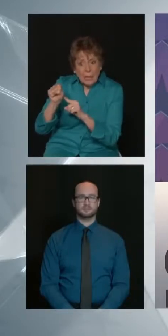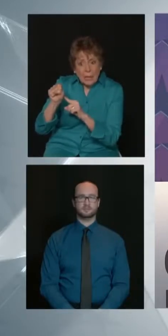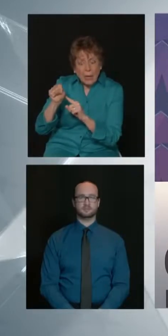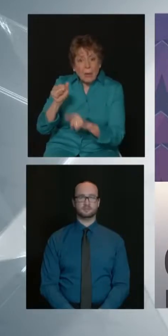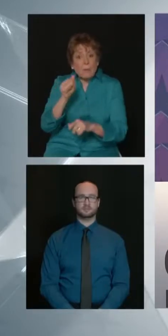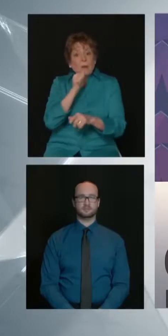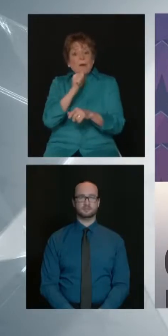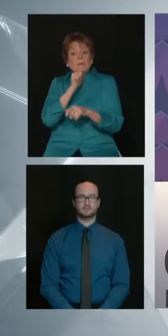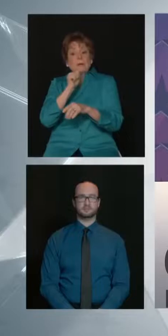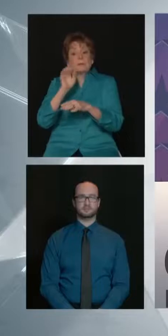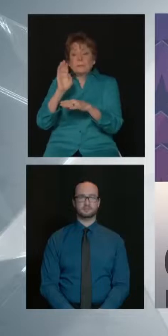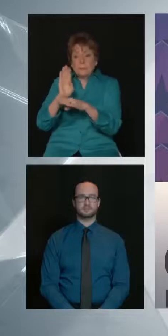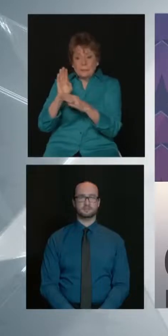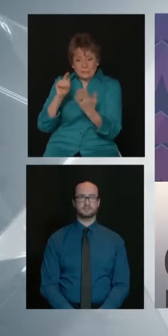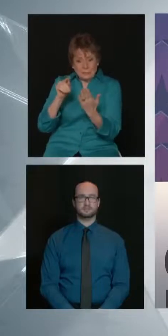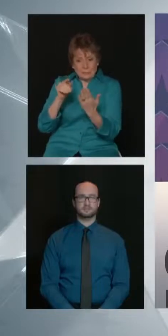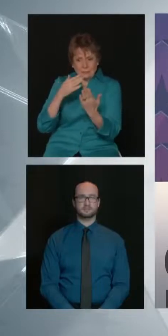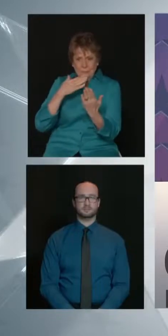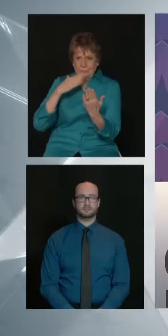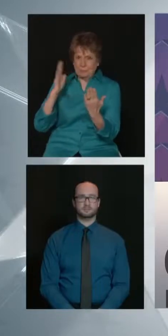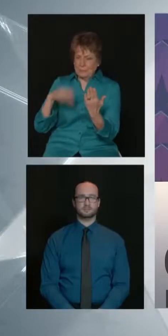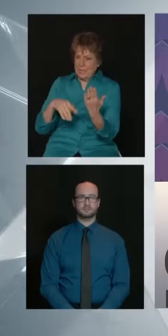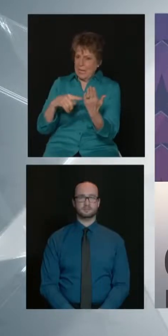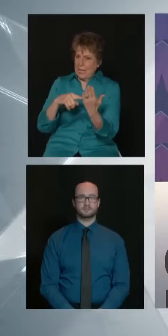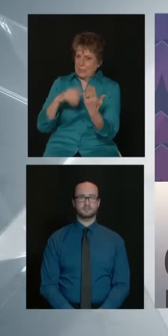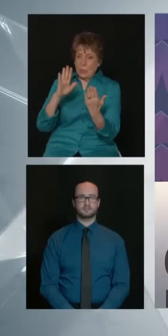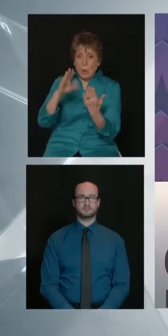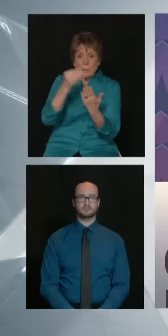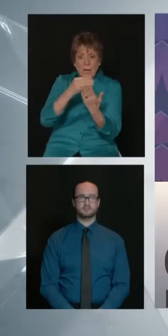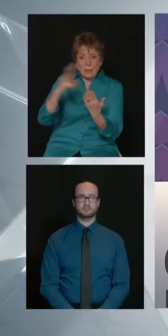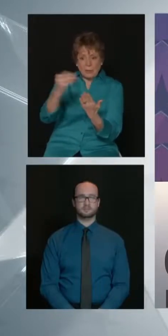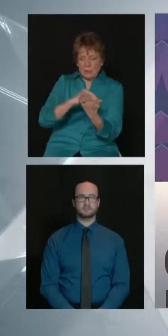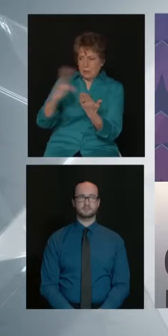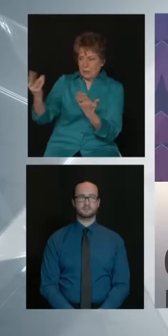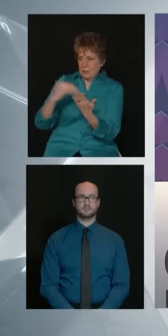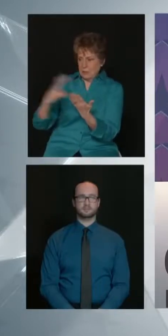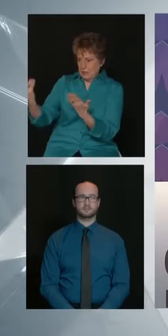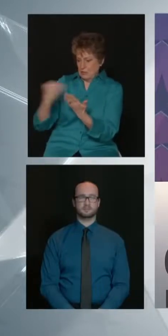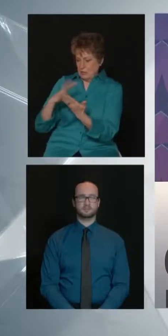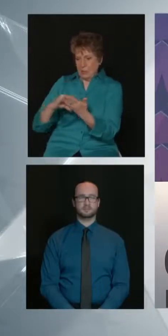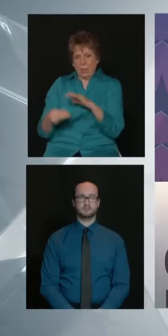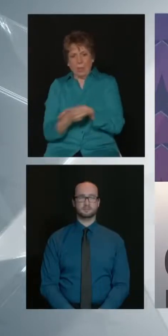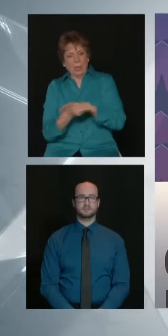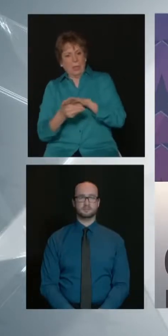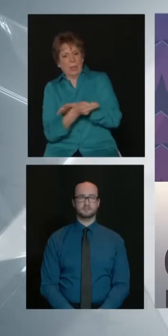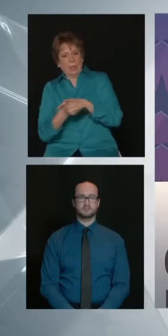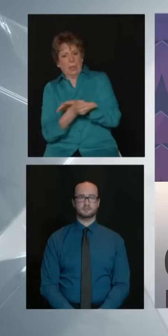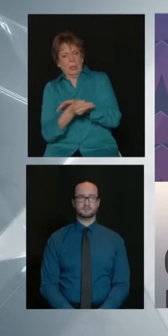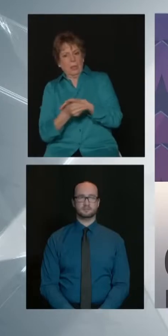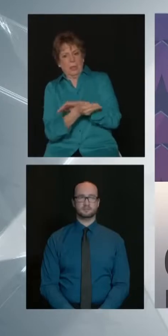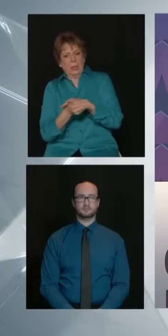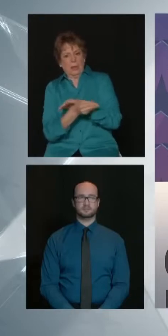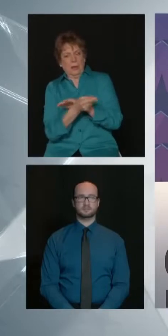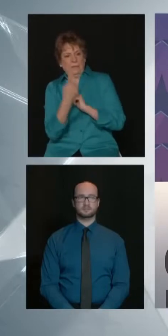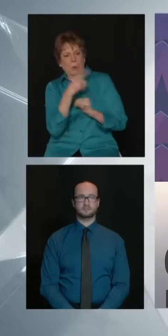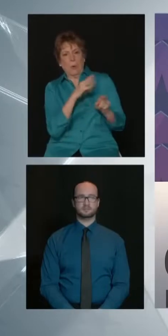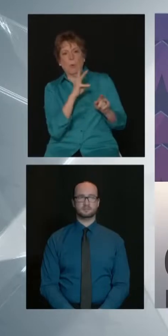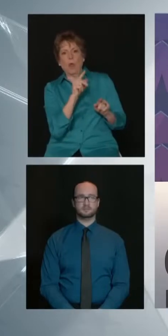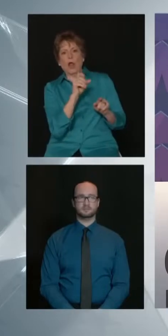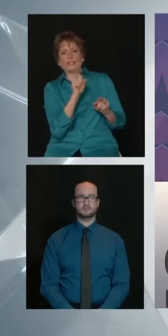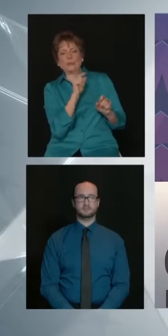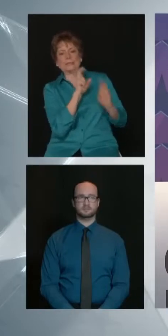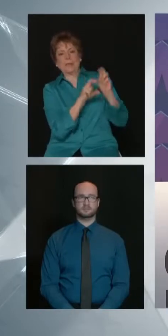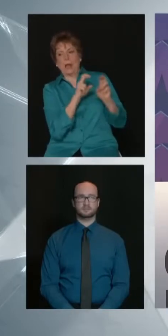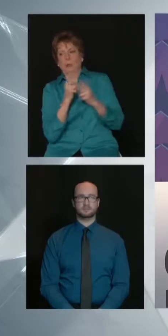earnings to Wall Street. I met this older gentleman in Parker not too long ago, and he came up to me and he said,